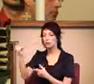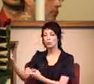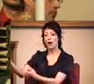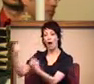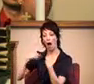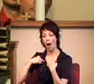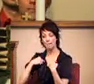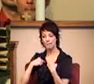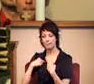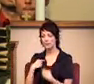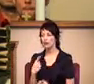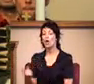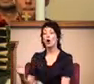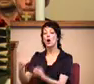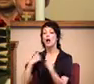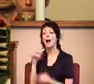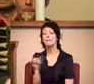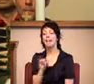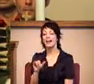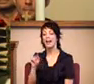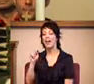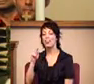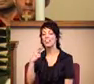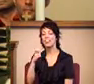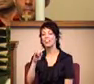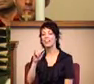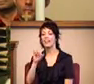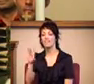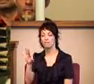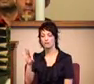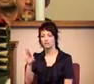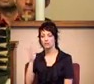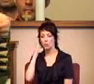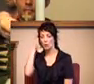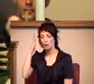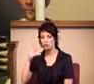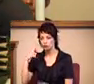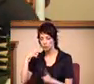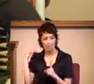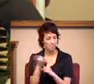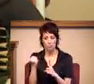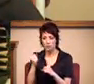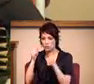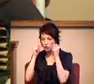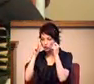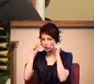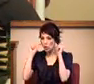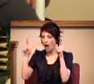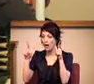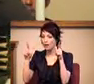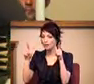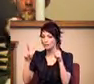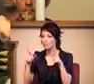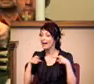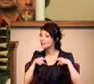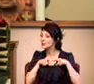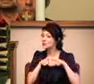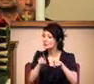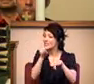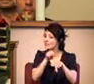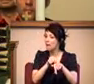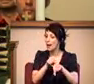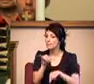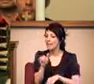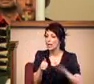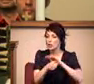Hallelujah, because God is going to come and take me by surprise. Because it's in those times when we're a turtle in our shell,